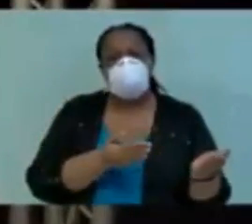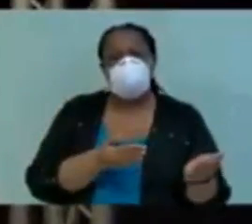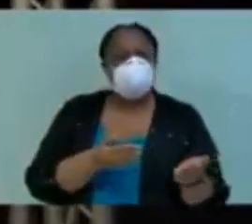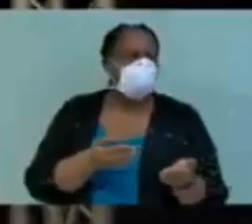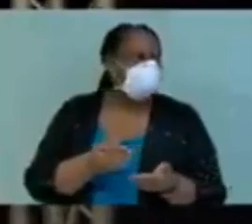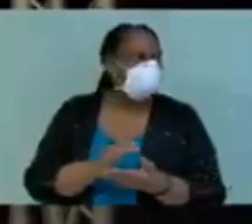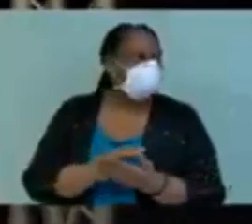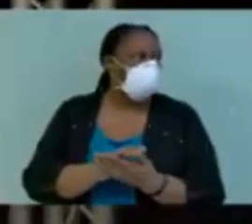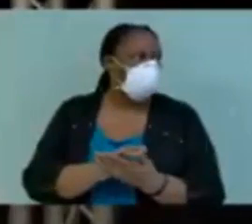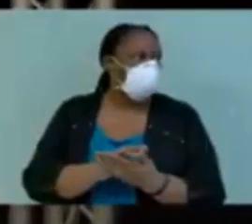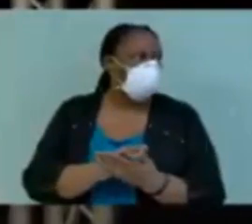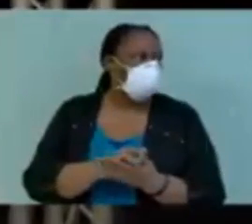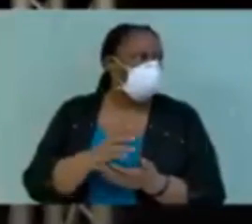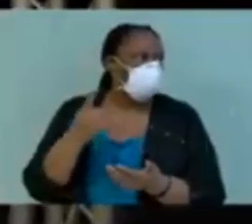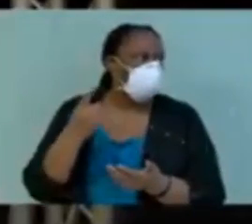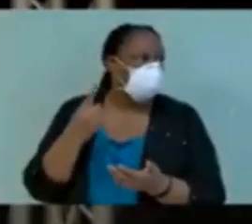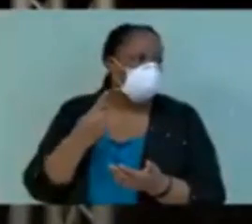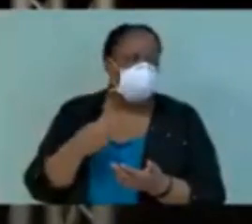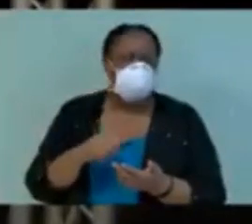presenters,